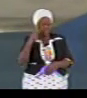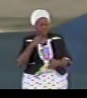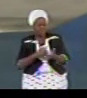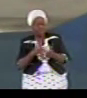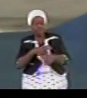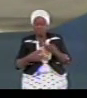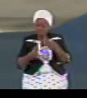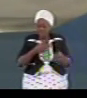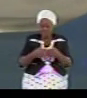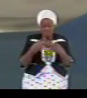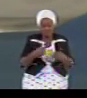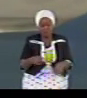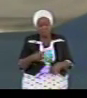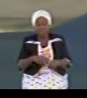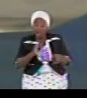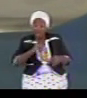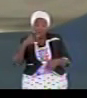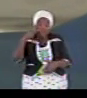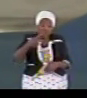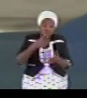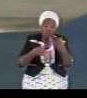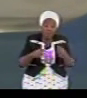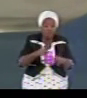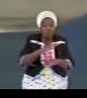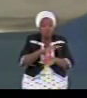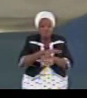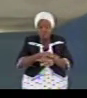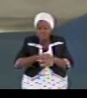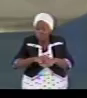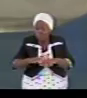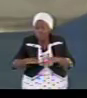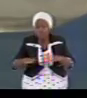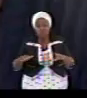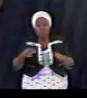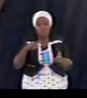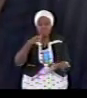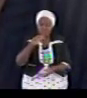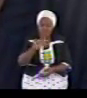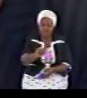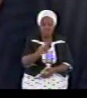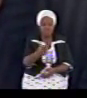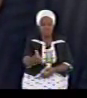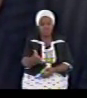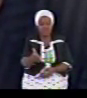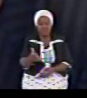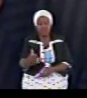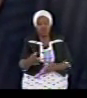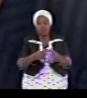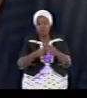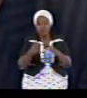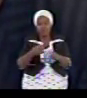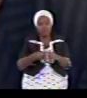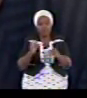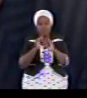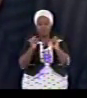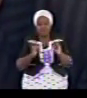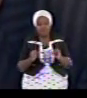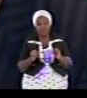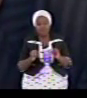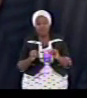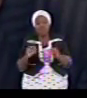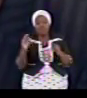Flee from idolatry. You will flee. Look at 1